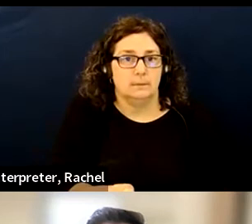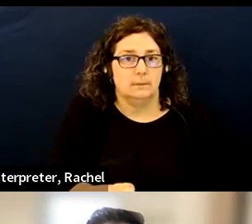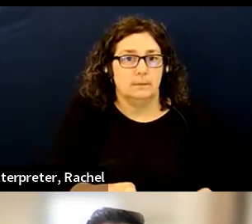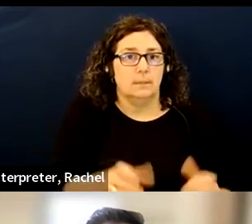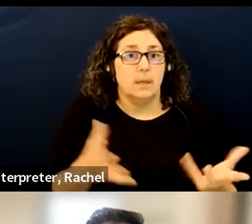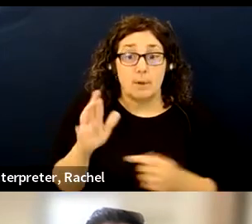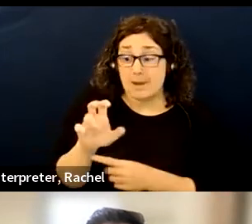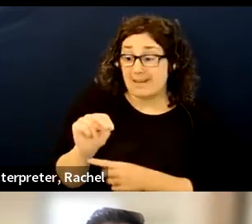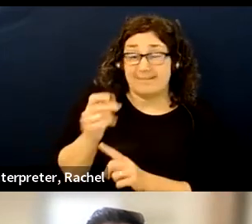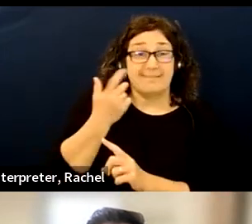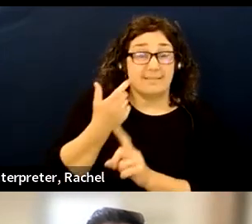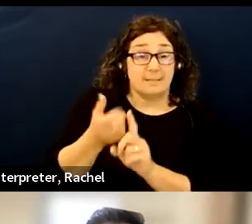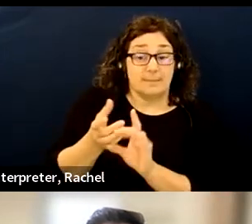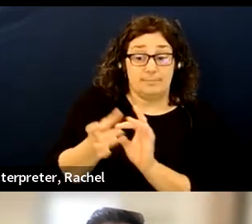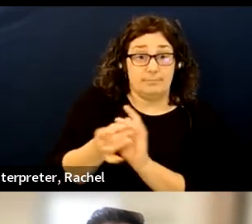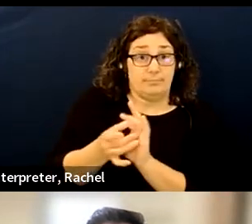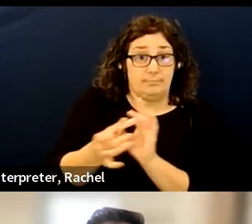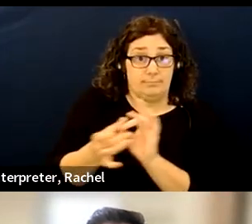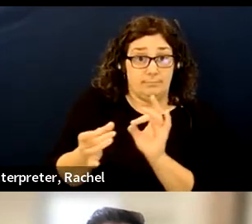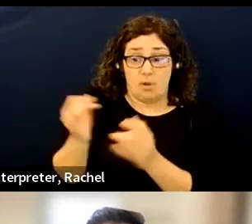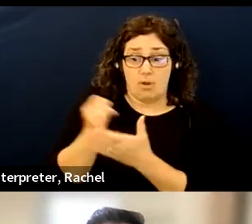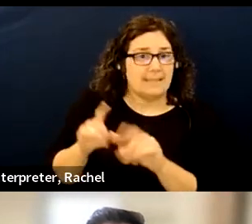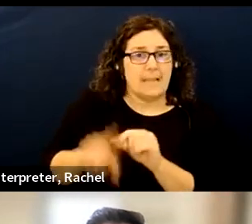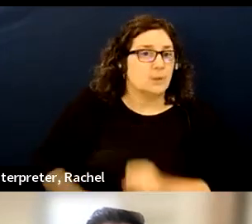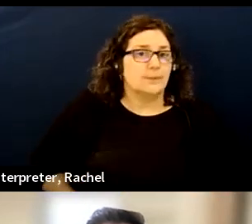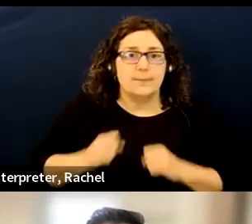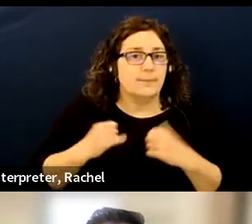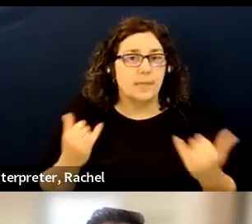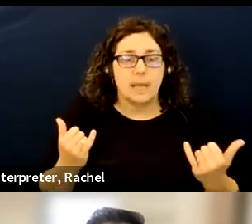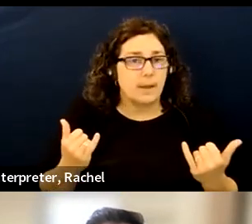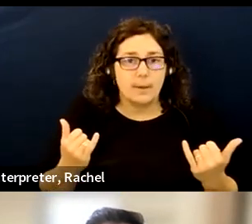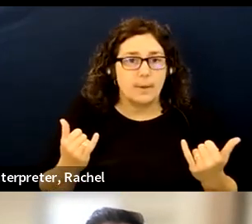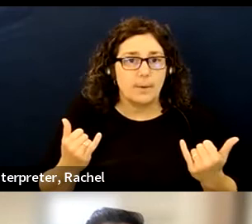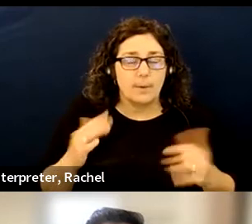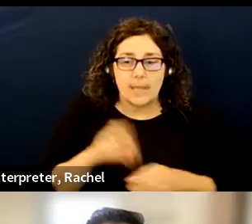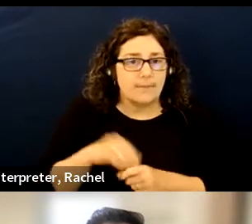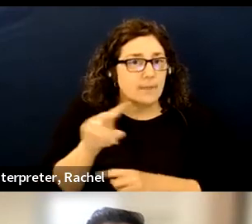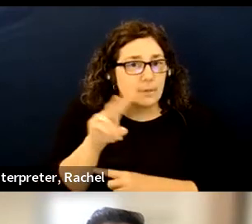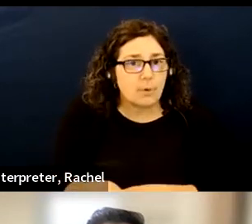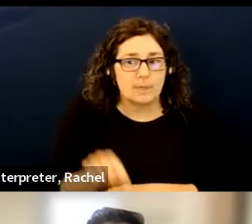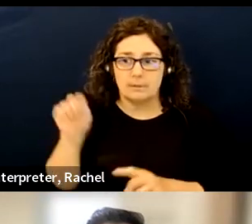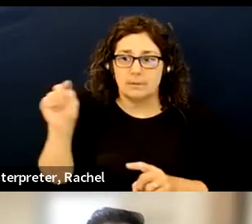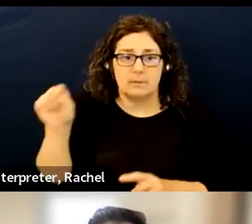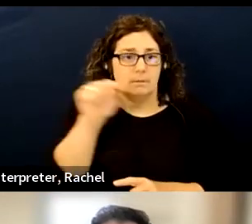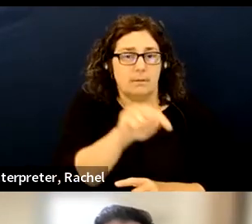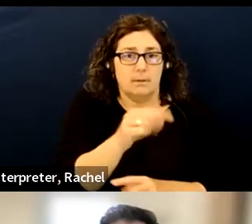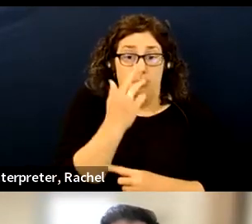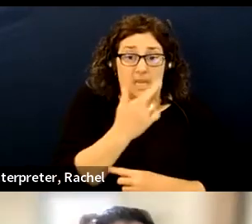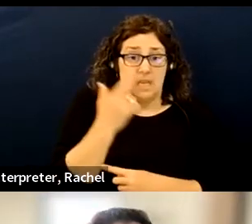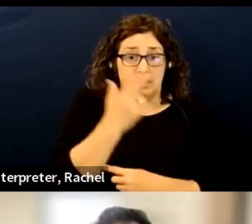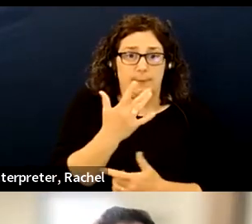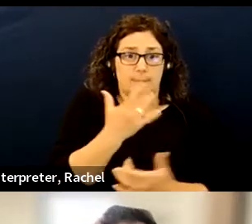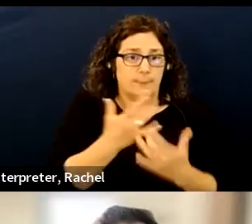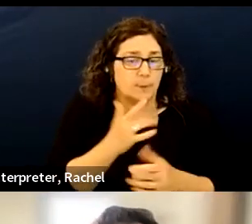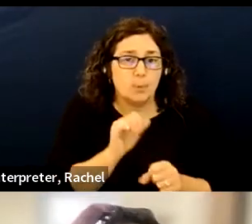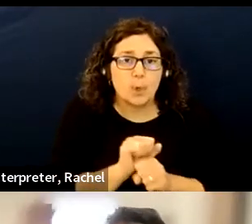what Regan said about, you know, artists can't survive in this city or in certain places because of the lack of work